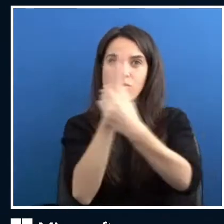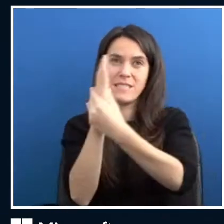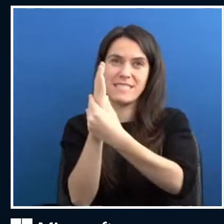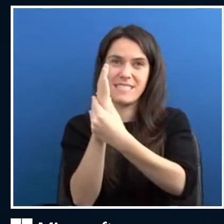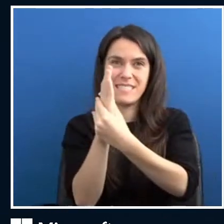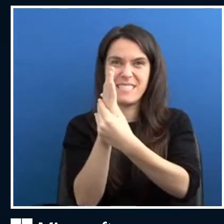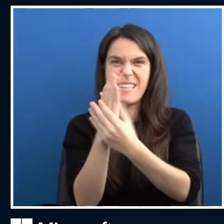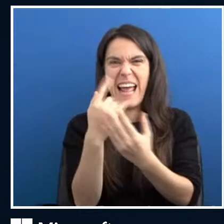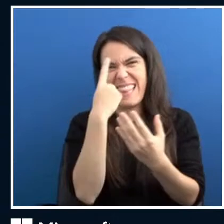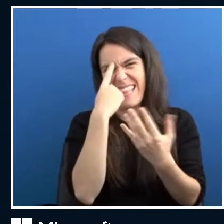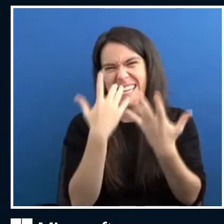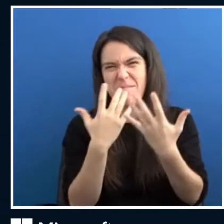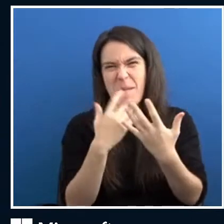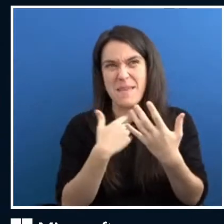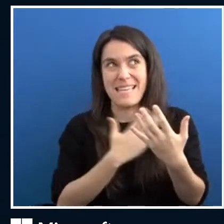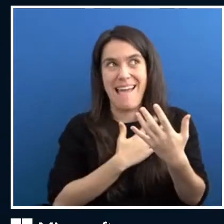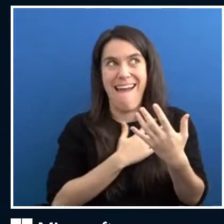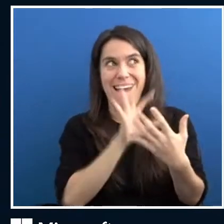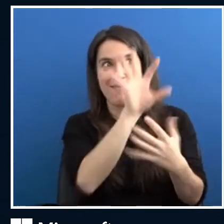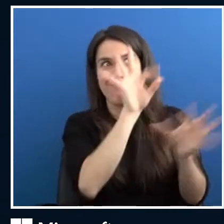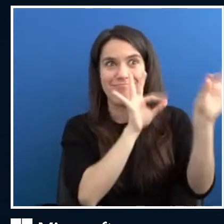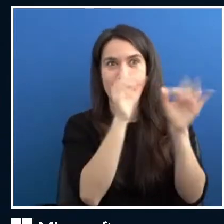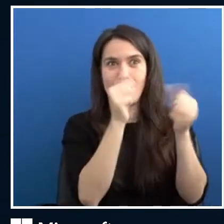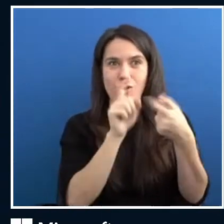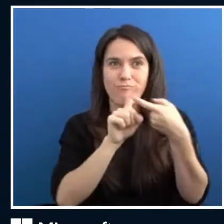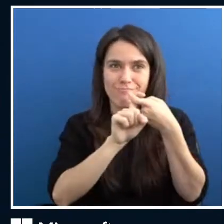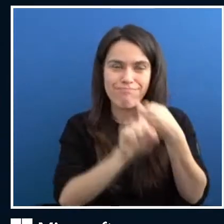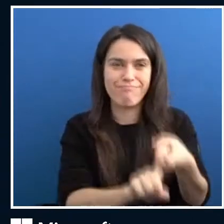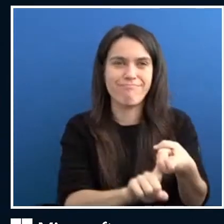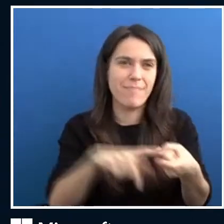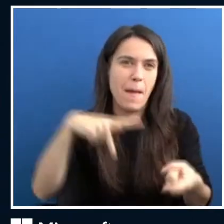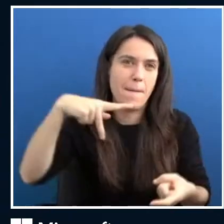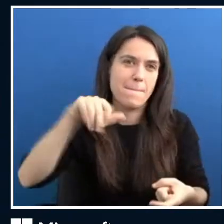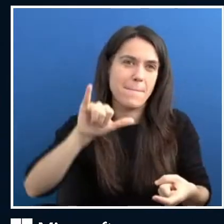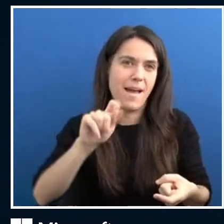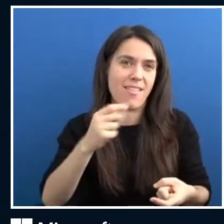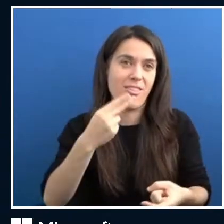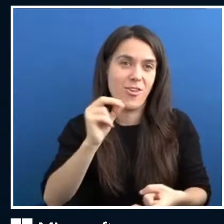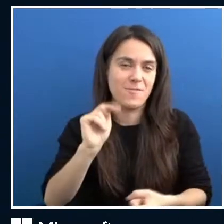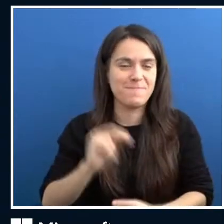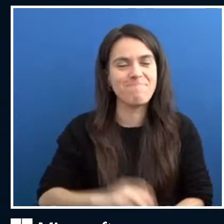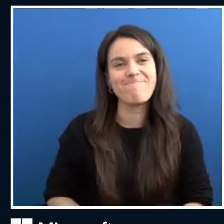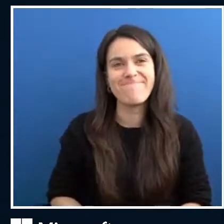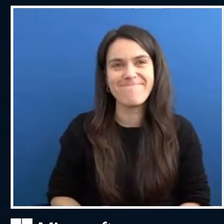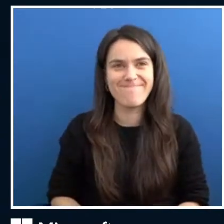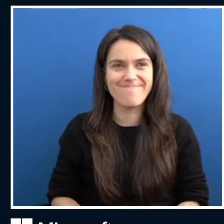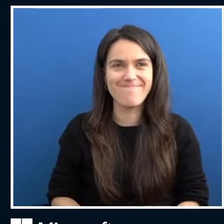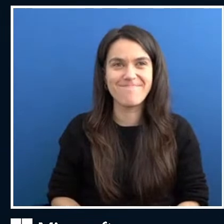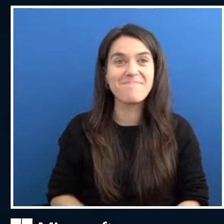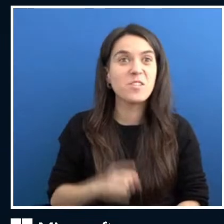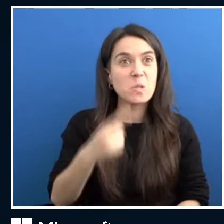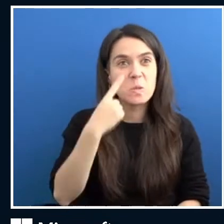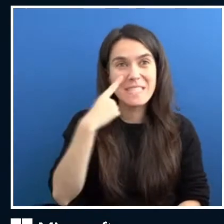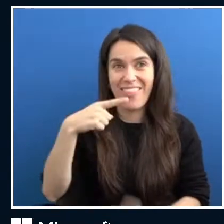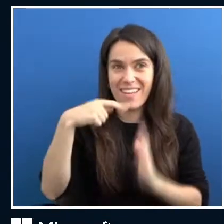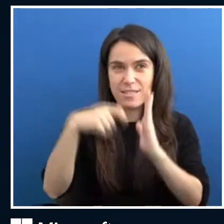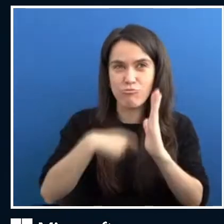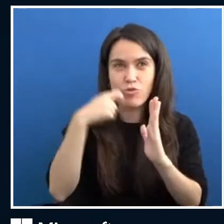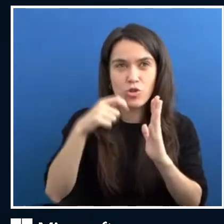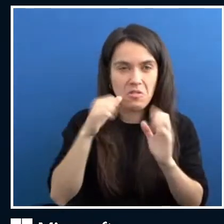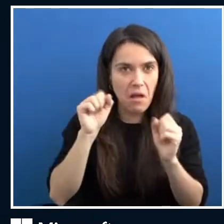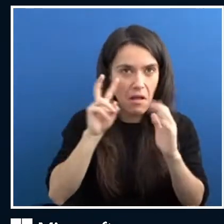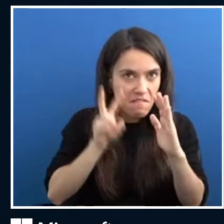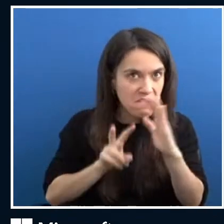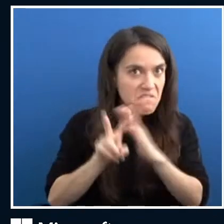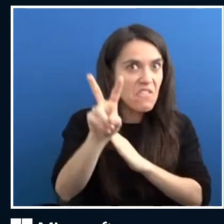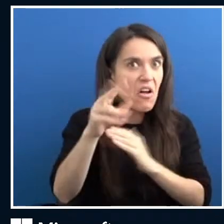Python. Yeah, can you envision some kind of further development of this project? Like where would you like to take